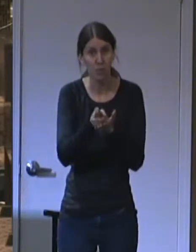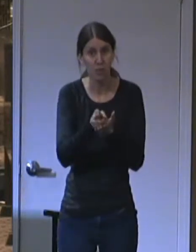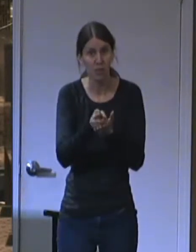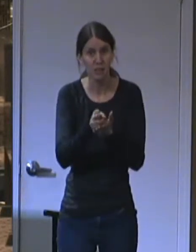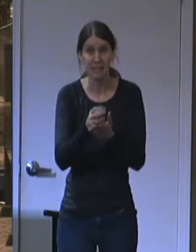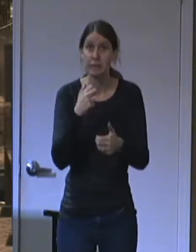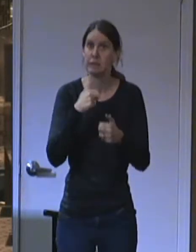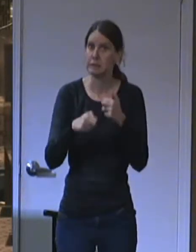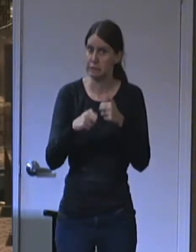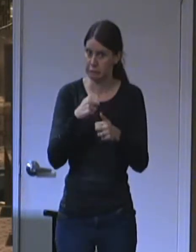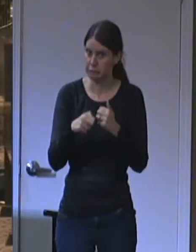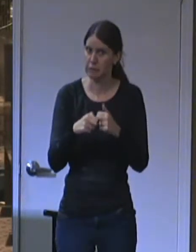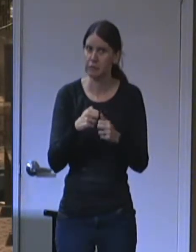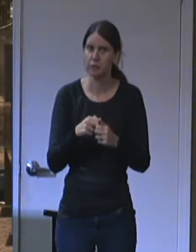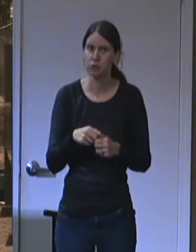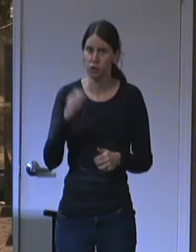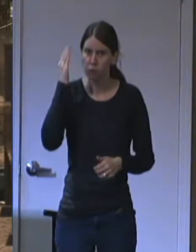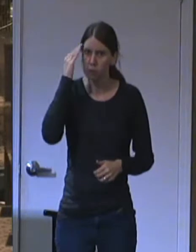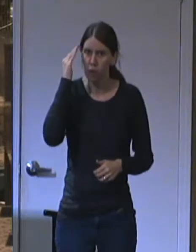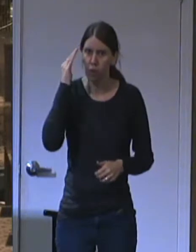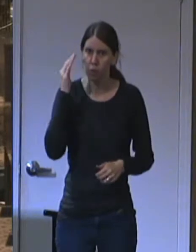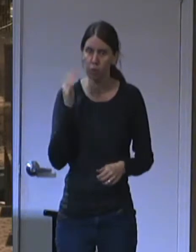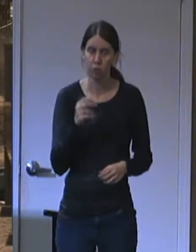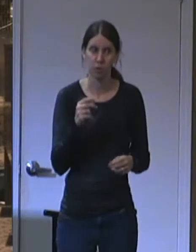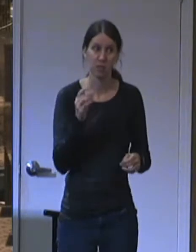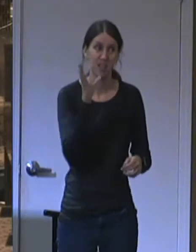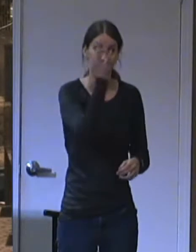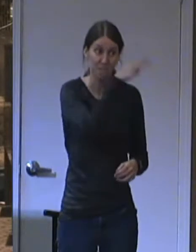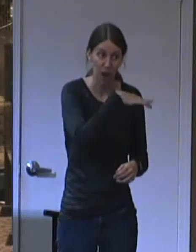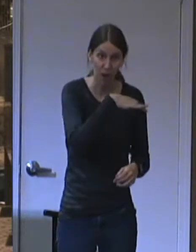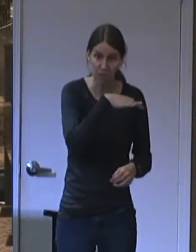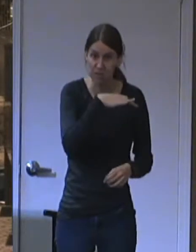it's really hard to know the false.